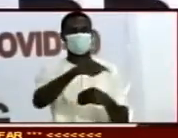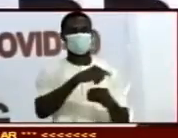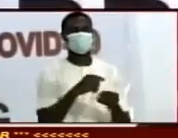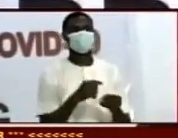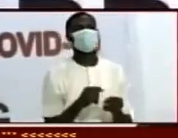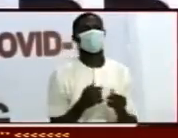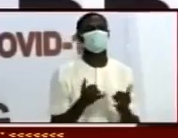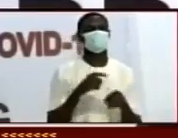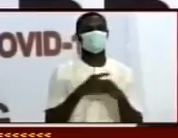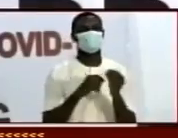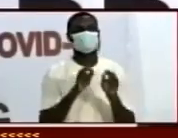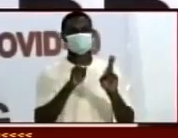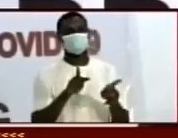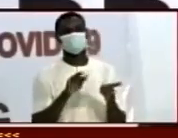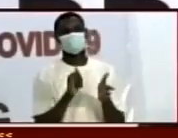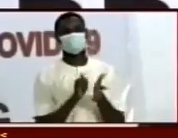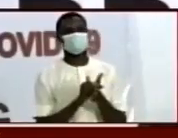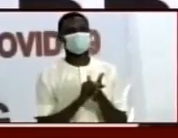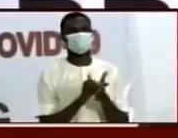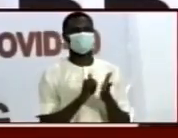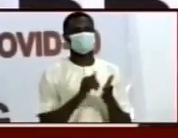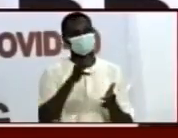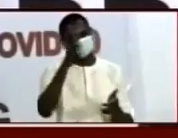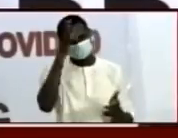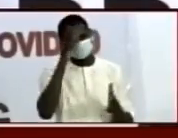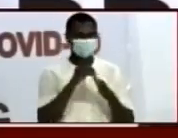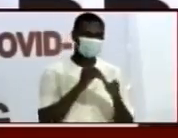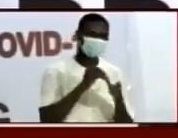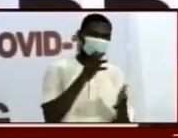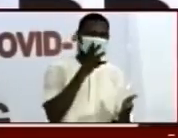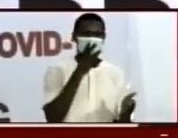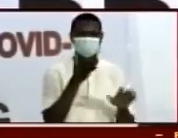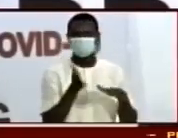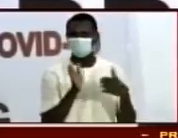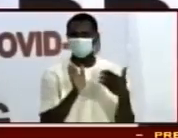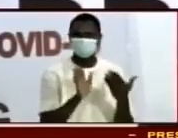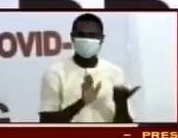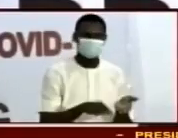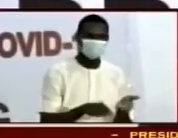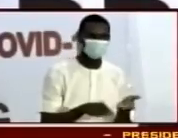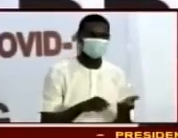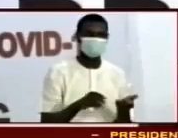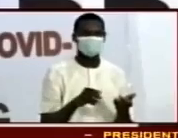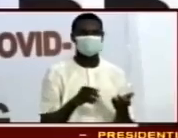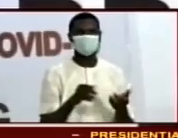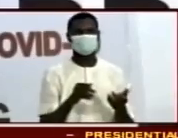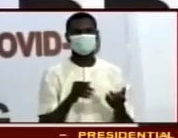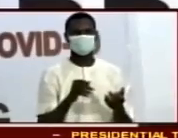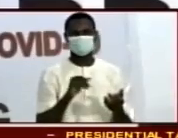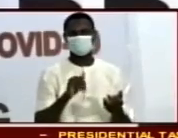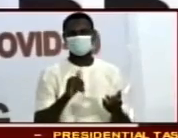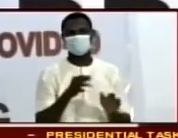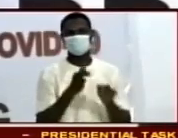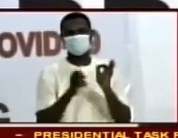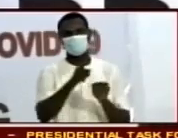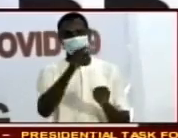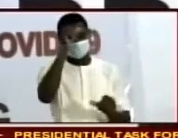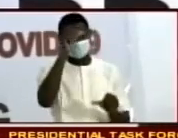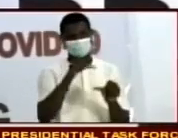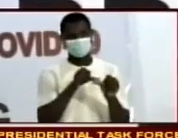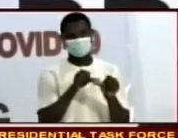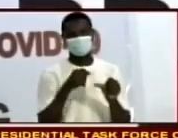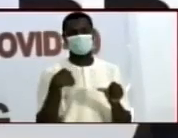I think it's mother or father, I think it's his mother, and needs to travel interstate, yes, if you recall, we